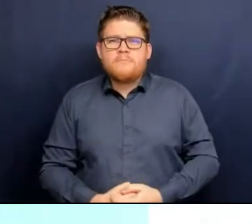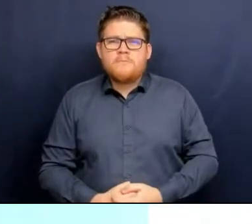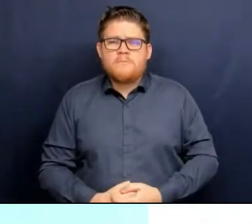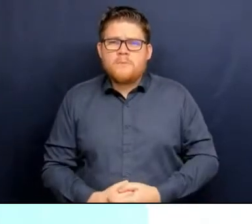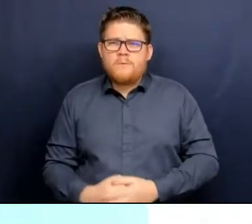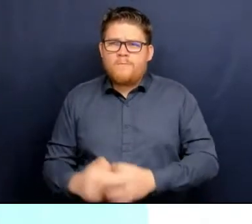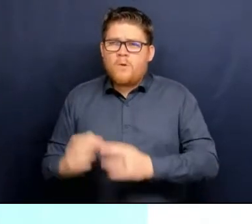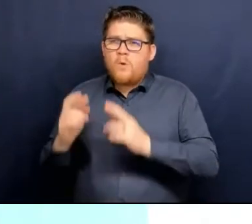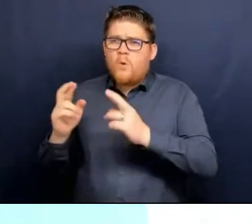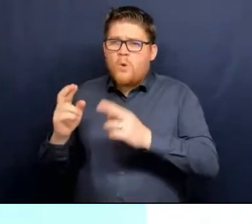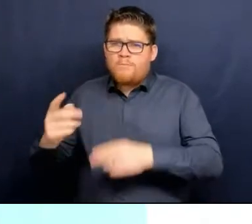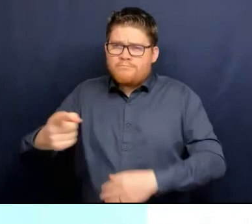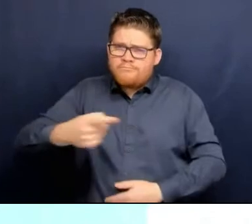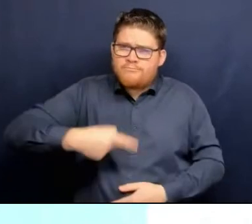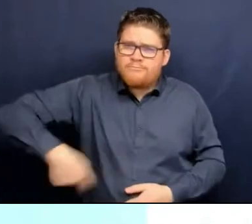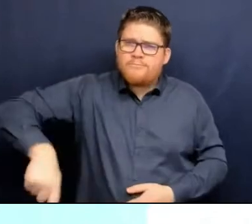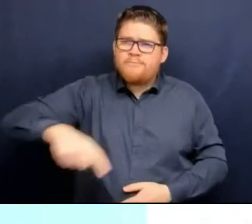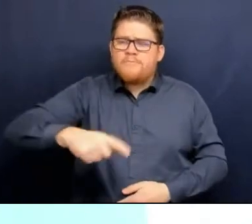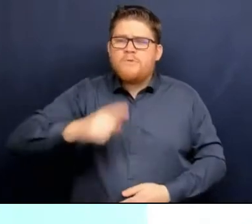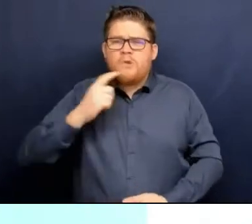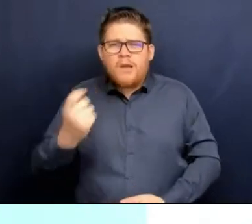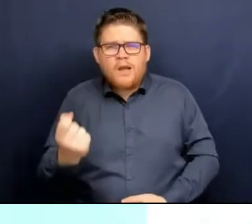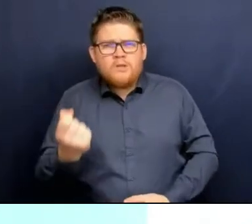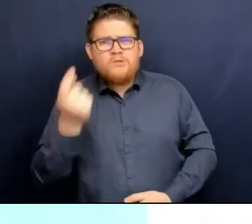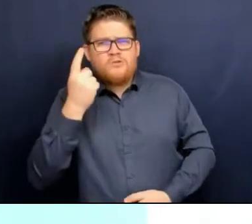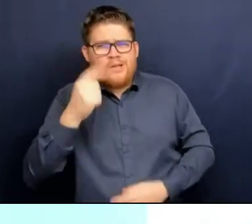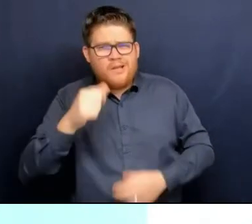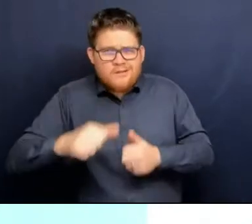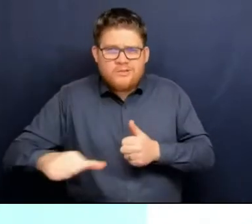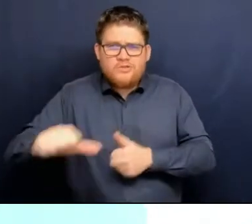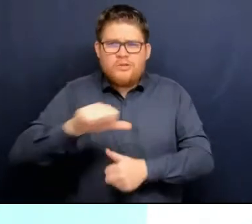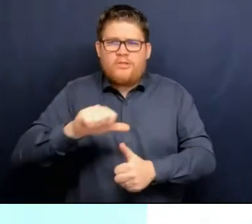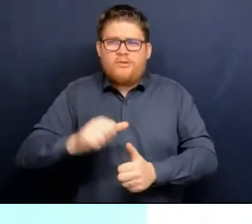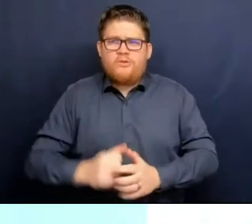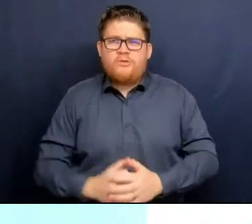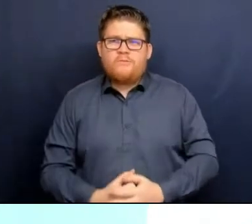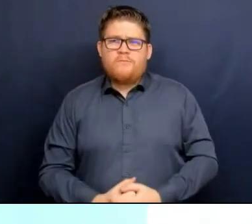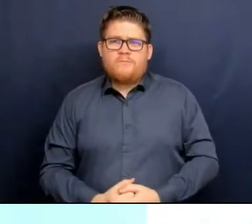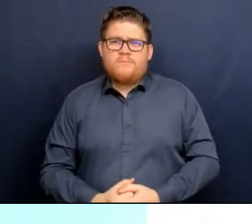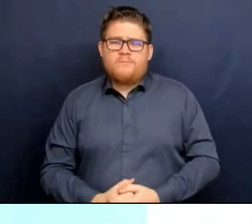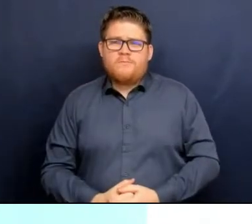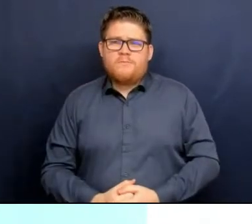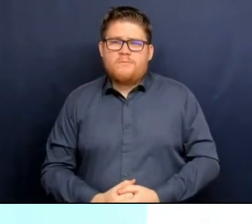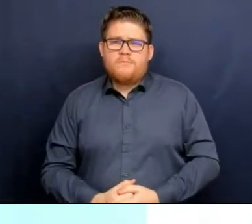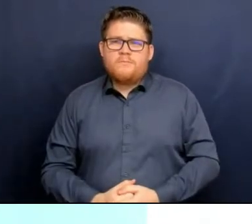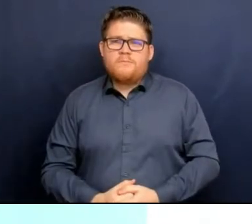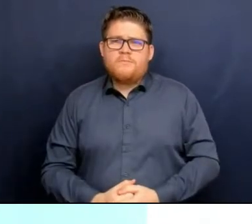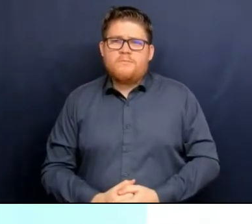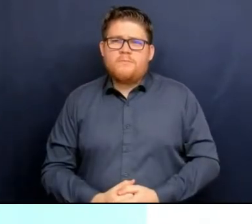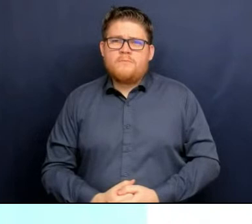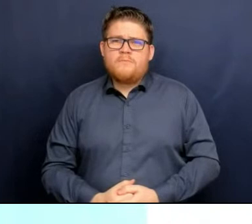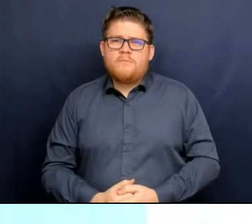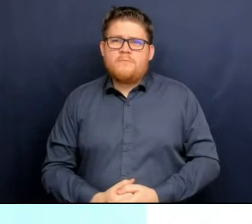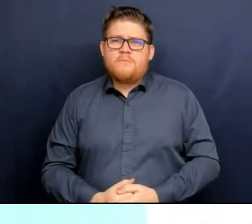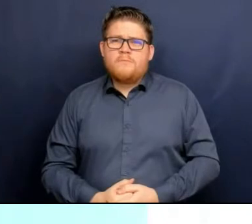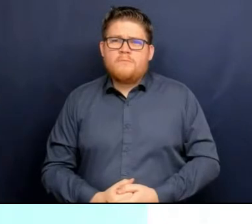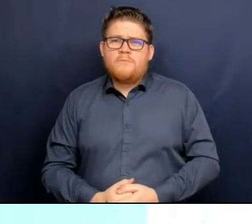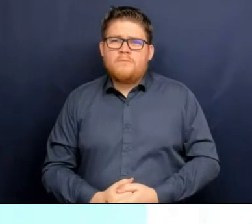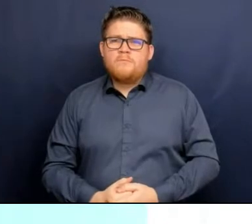So I will do a traditional welcome and I will stop. Asiem nush jelicha, asiem nush